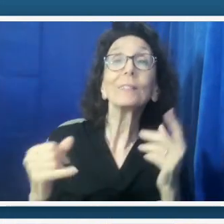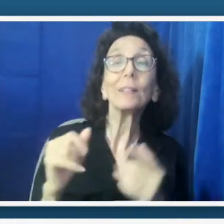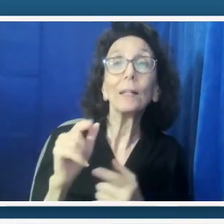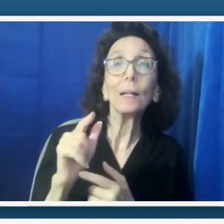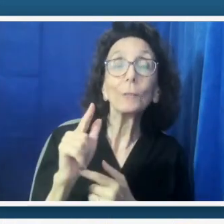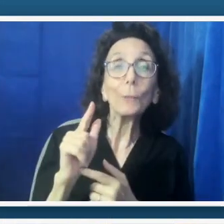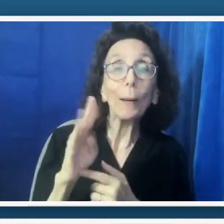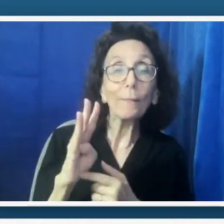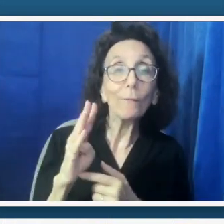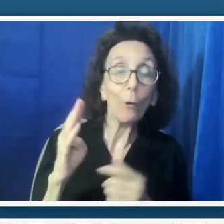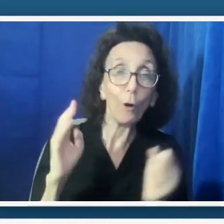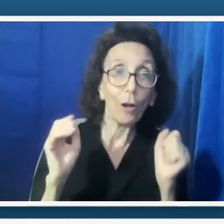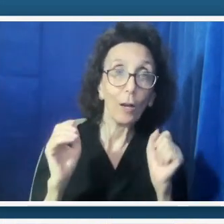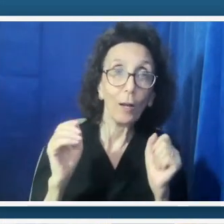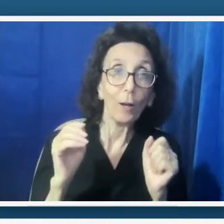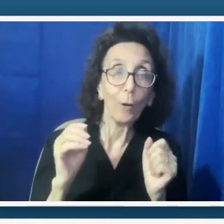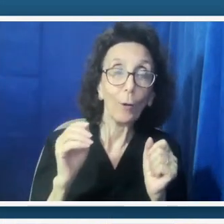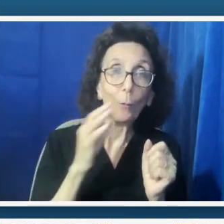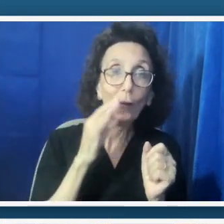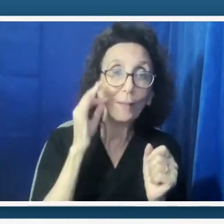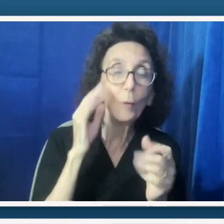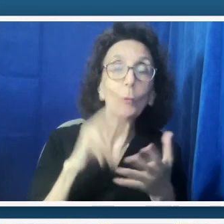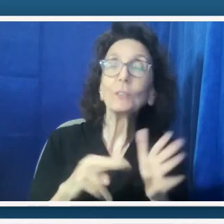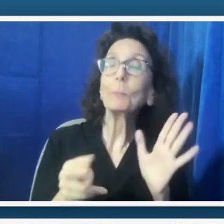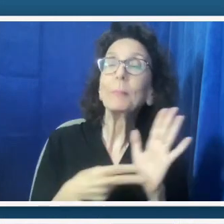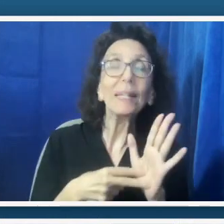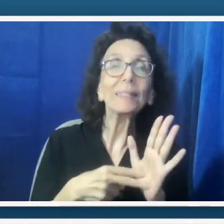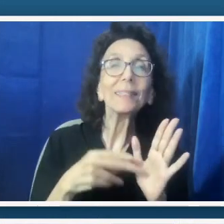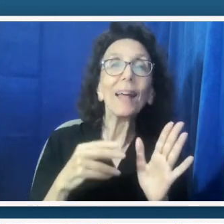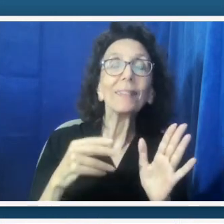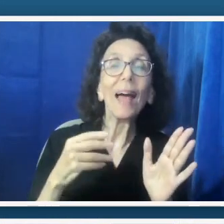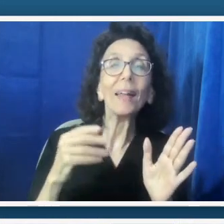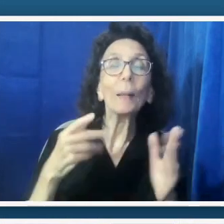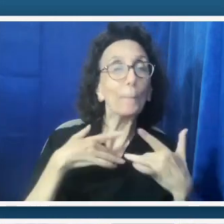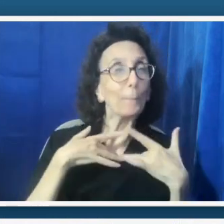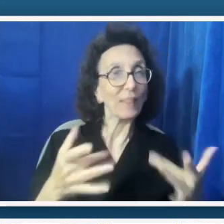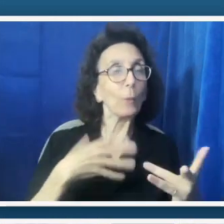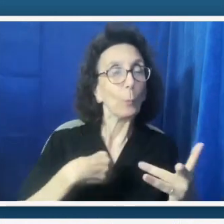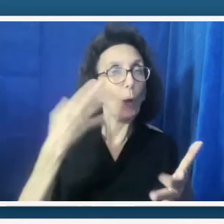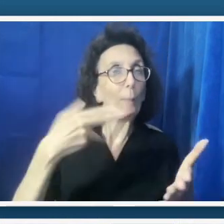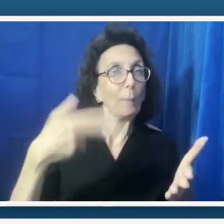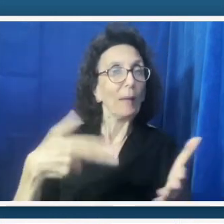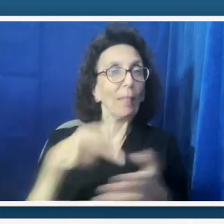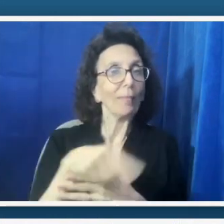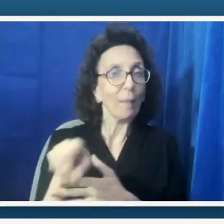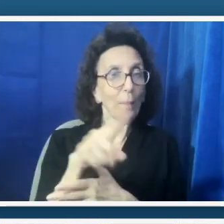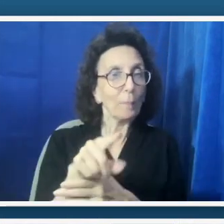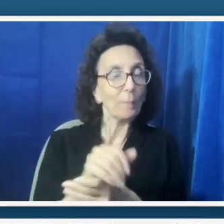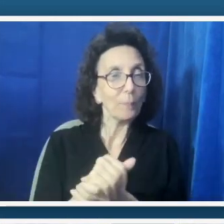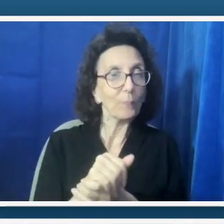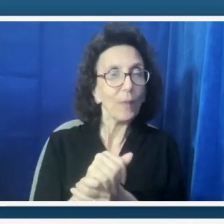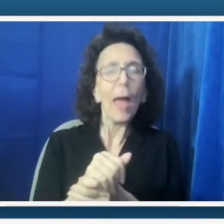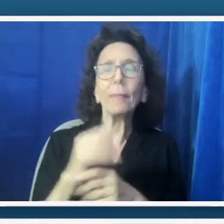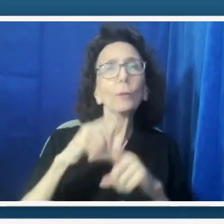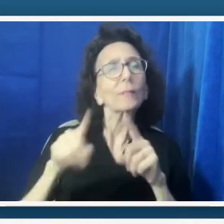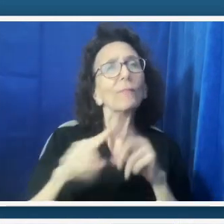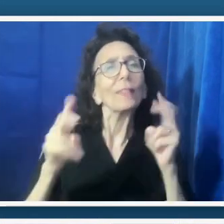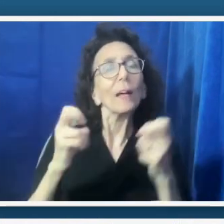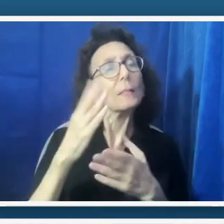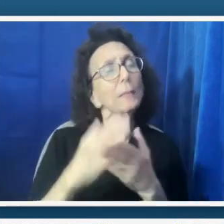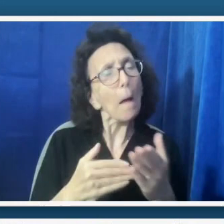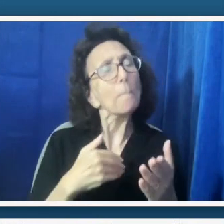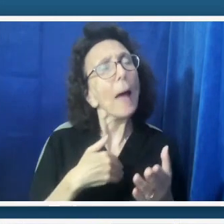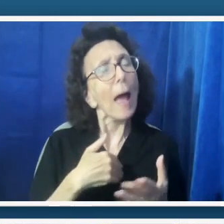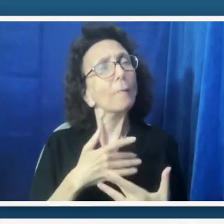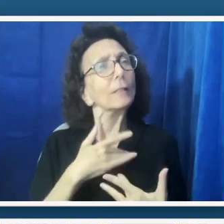these were done by non-Indigenous artists. The murals spanned a wide range of themes, and some certainly were culturally sensitive, but